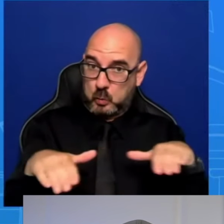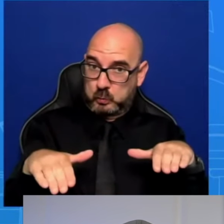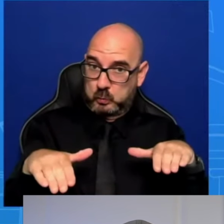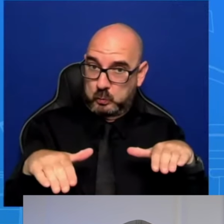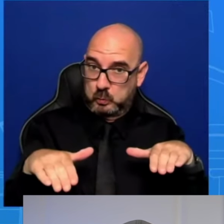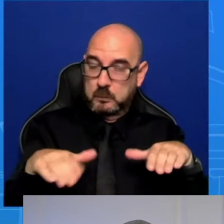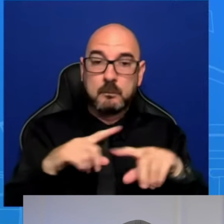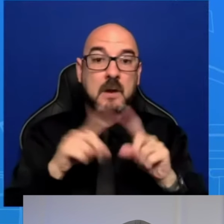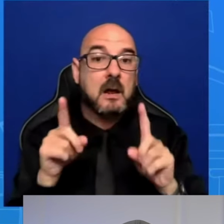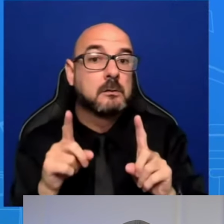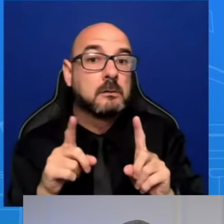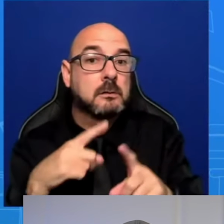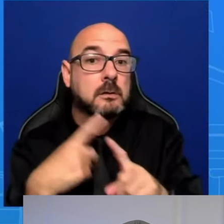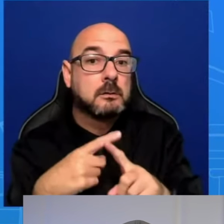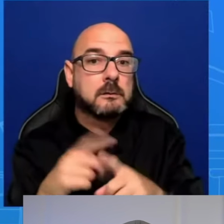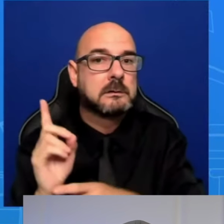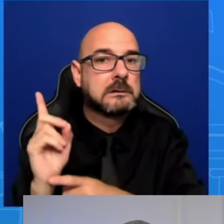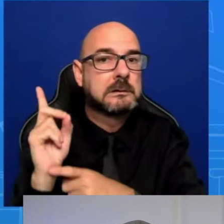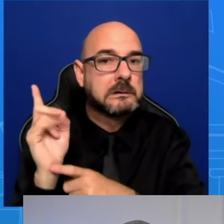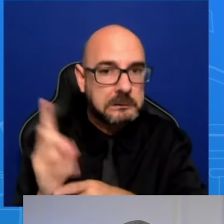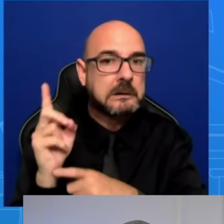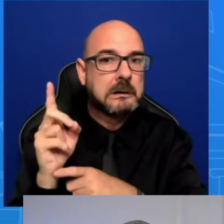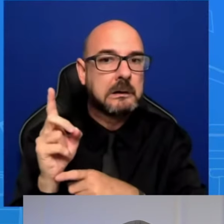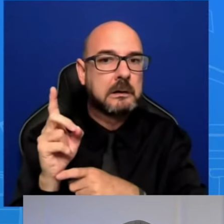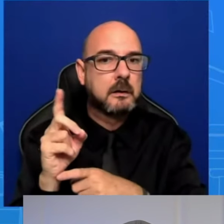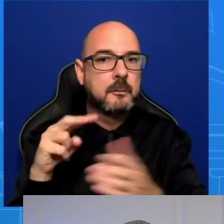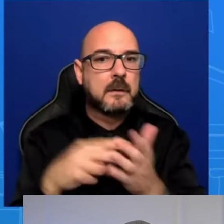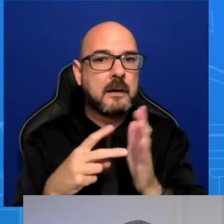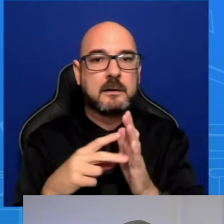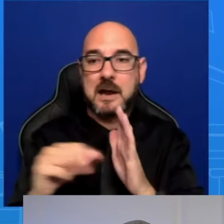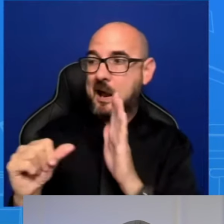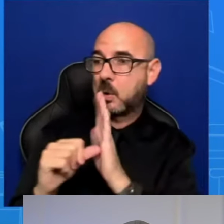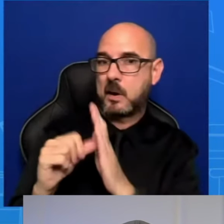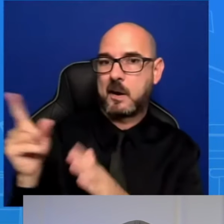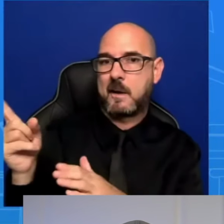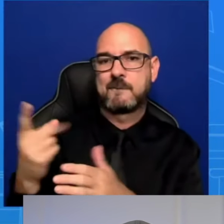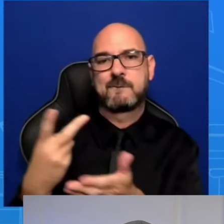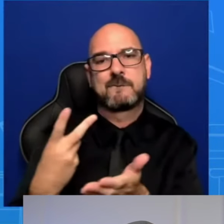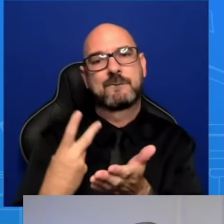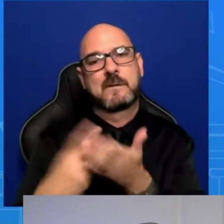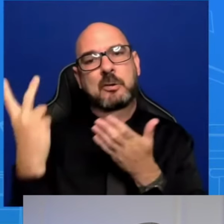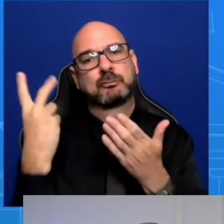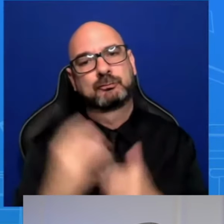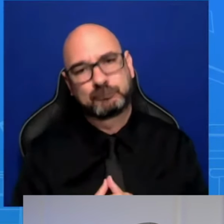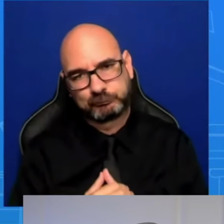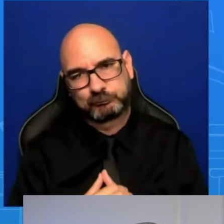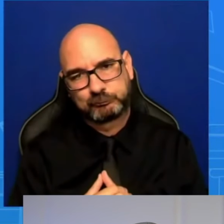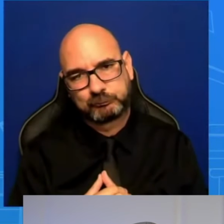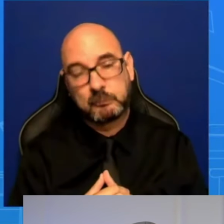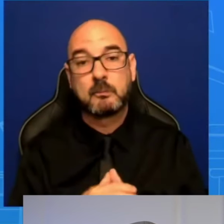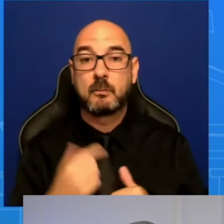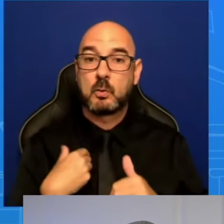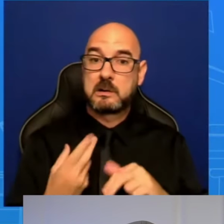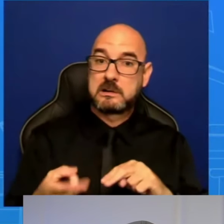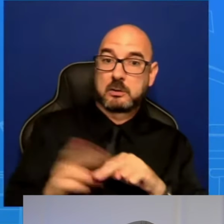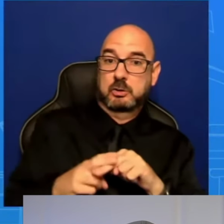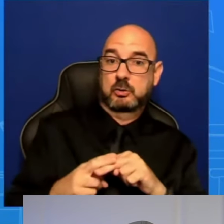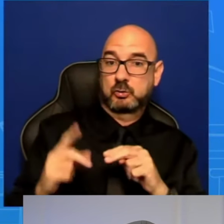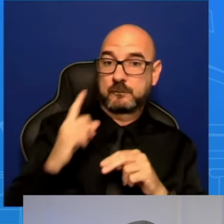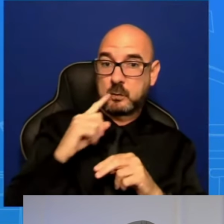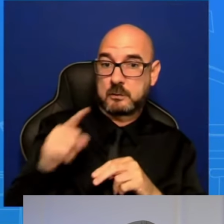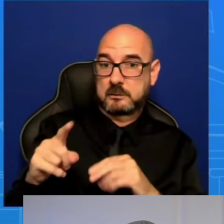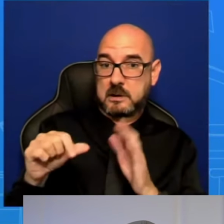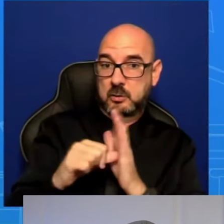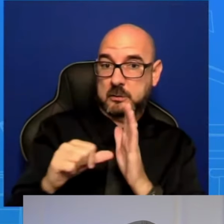failed. And if I'm sitting in Tehran right now, I'm betting that President Biden takes it pretty seriously when he says don't escalate. He's